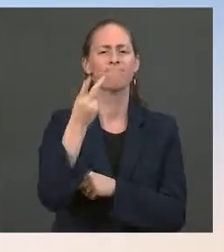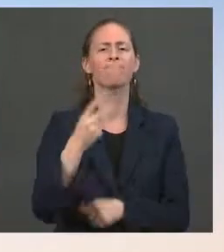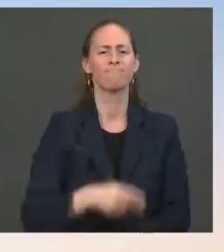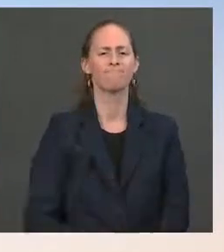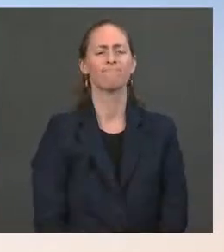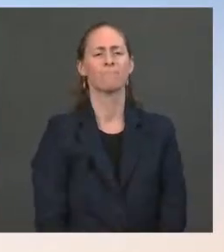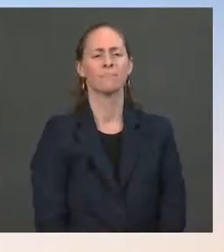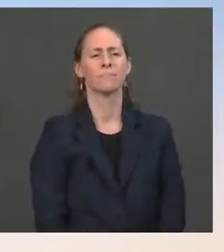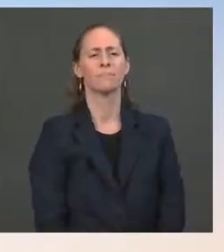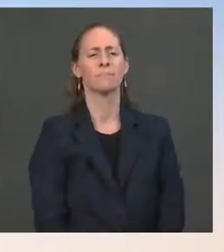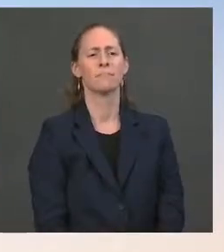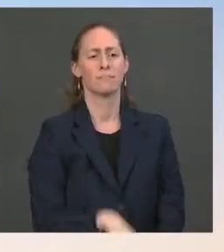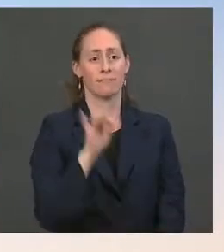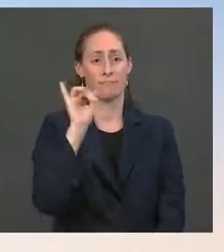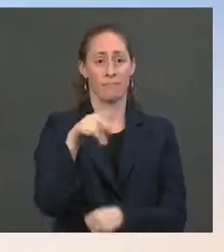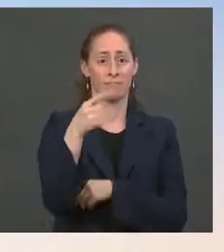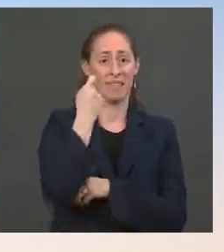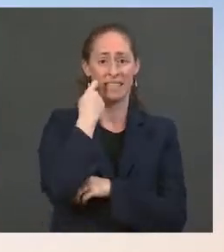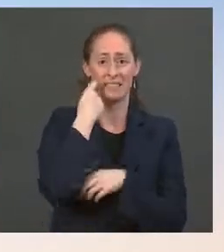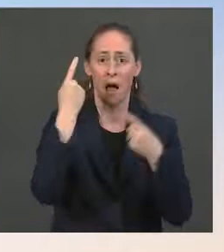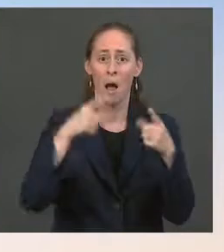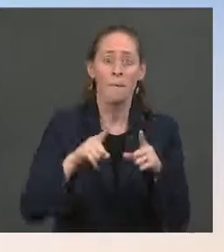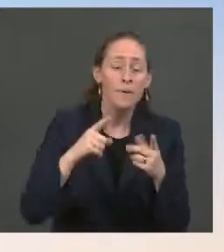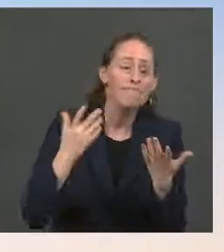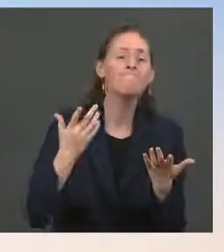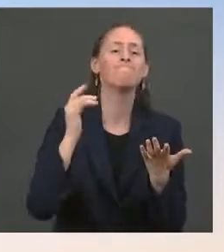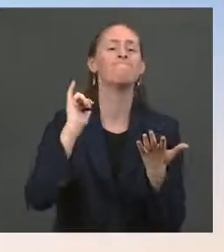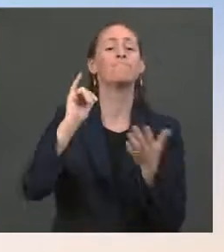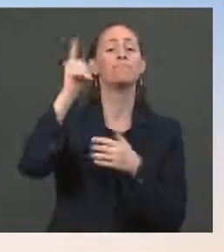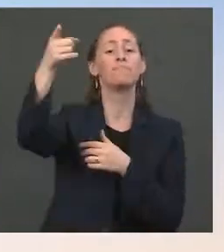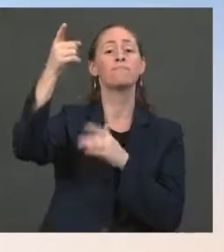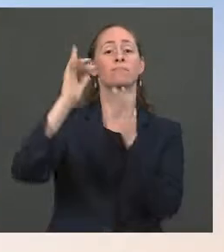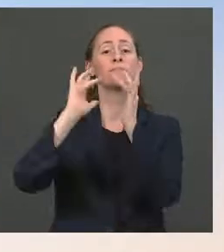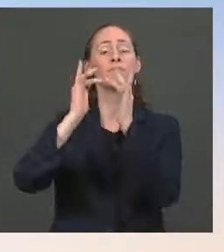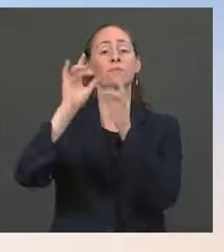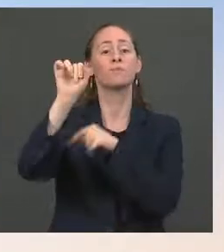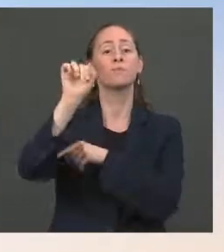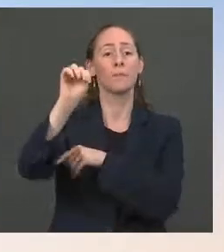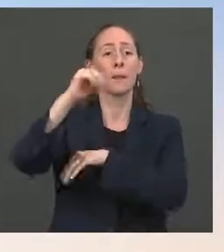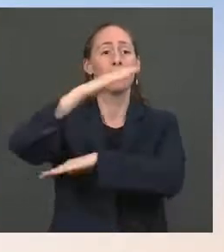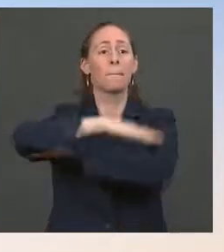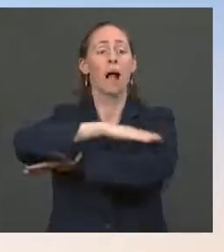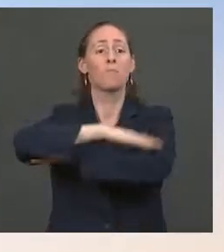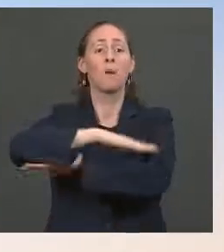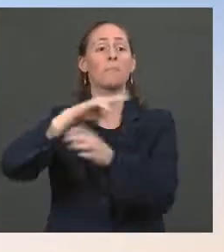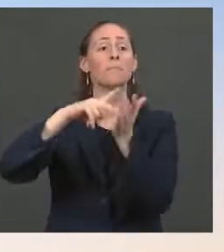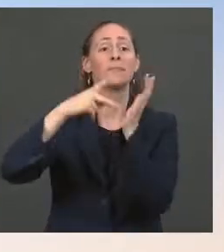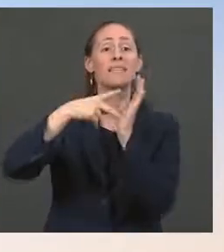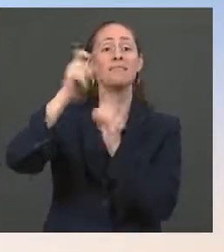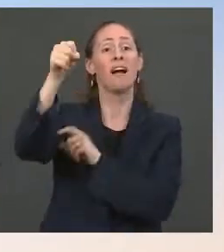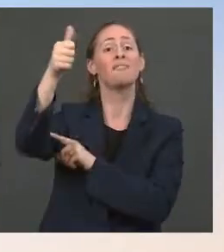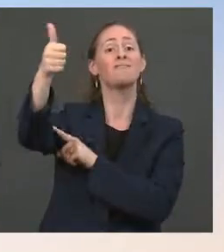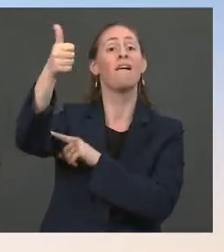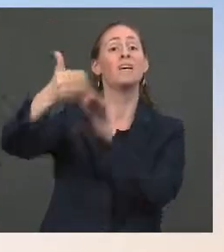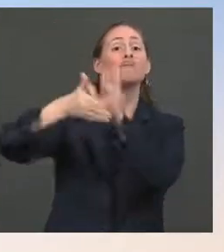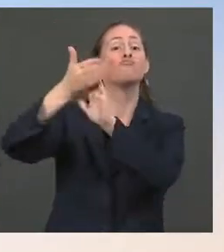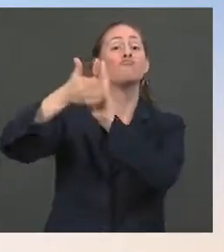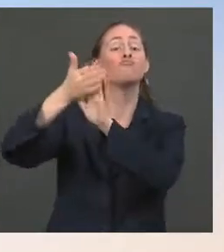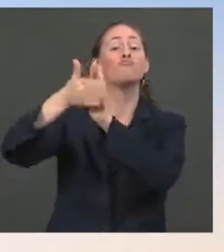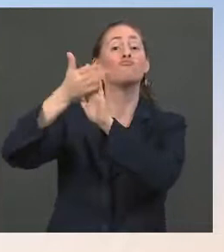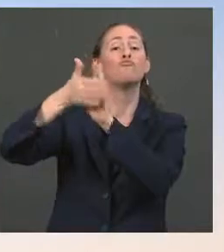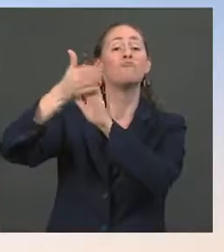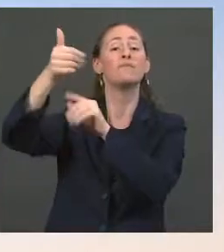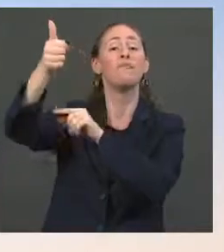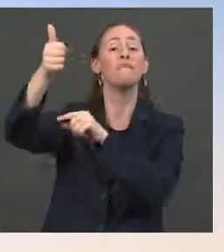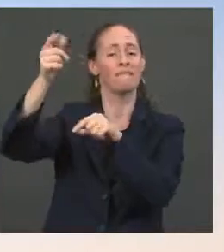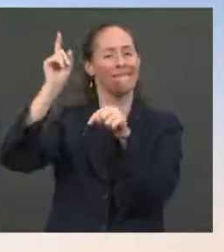that make clear that self-regulation is not working. That's long been the president's view and been the view of this administration. They validate